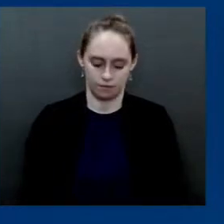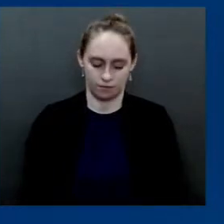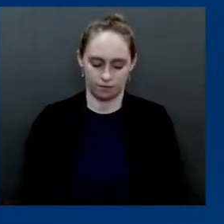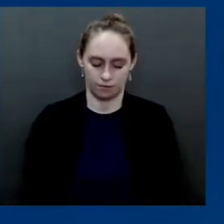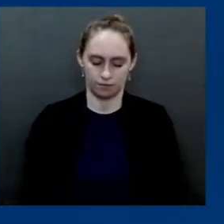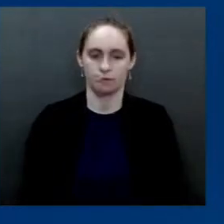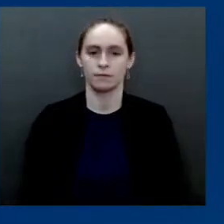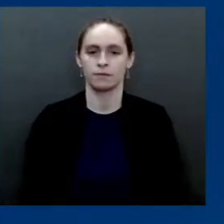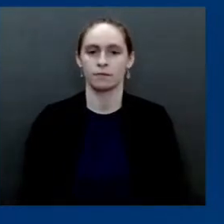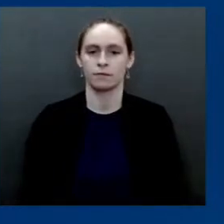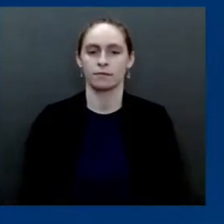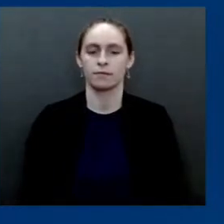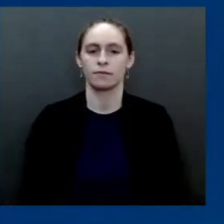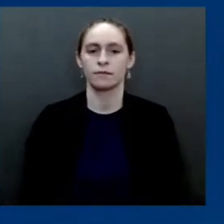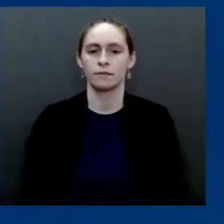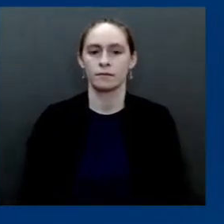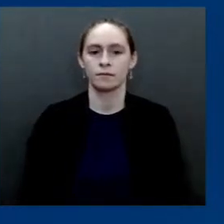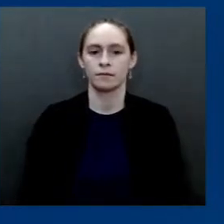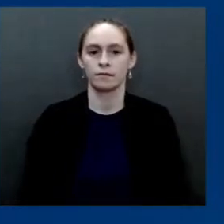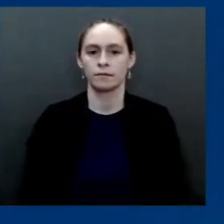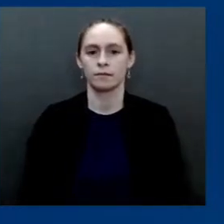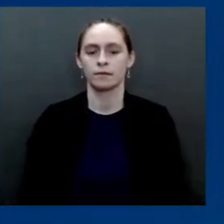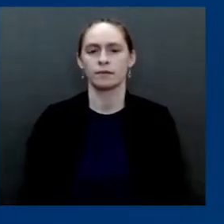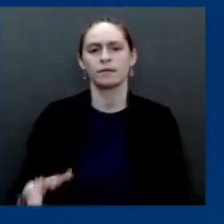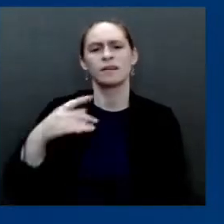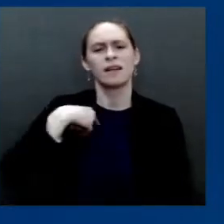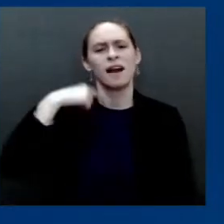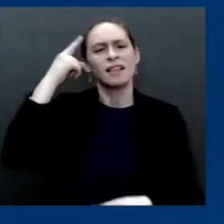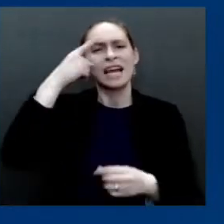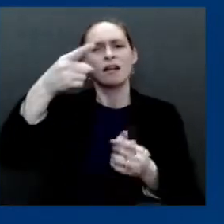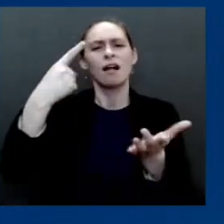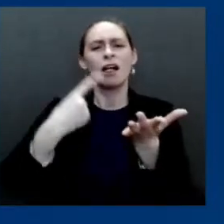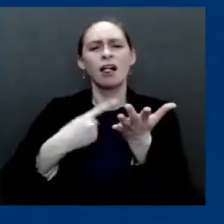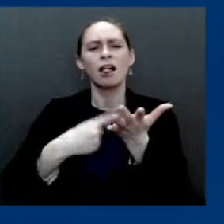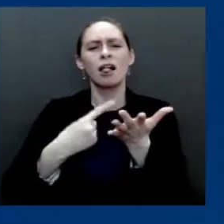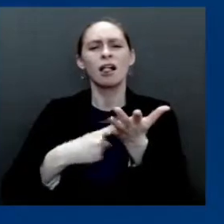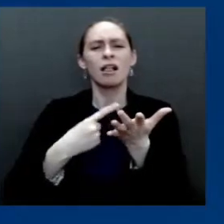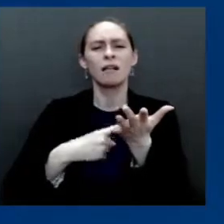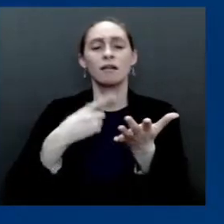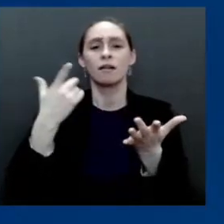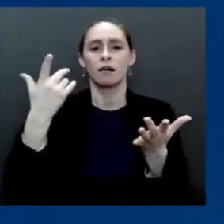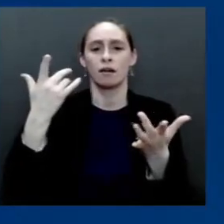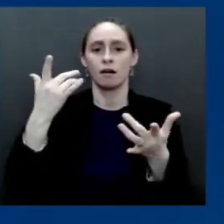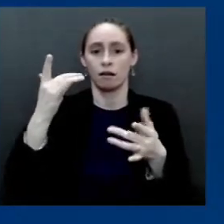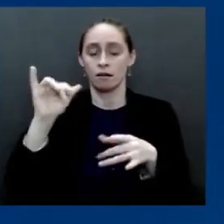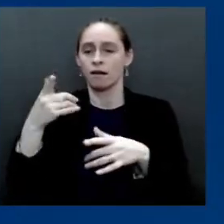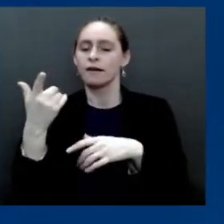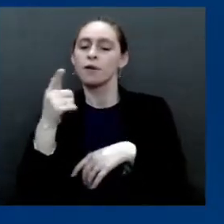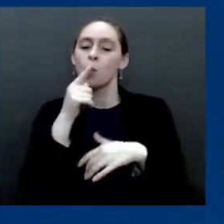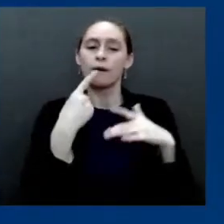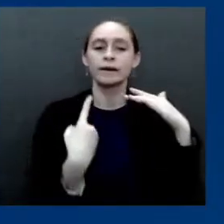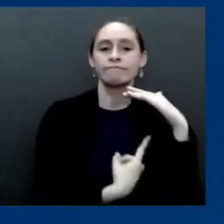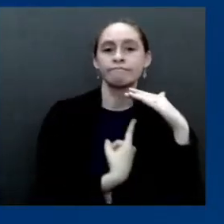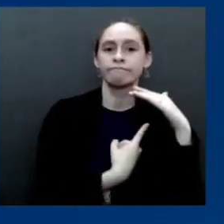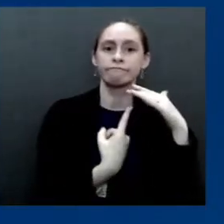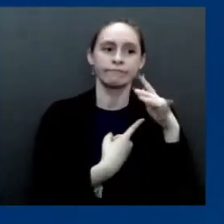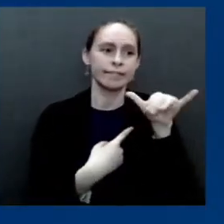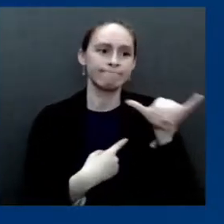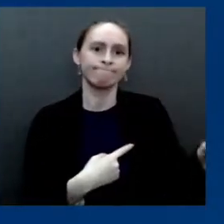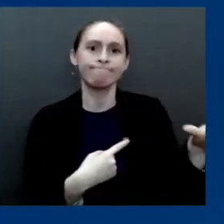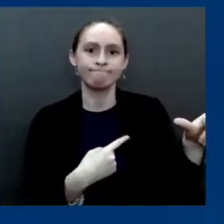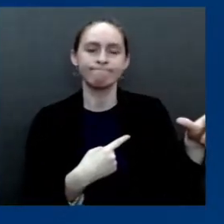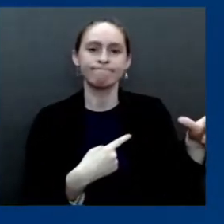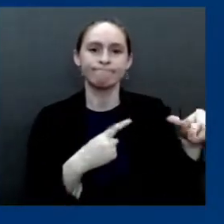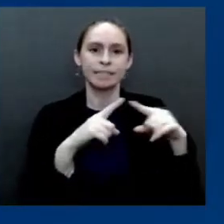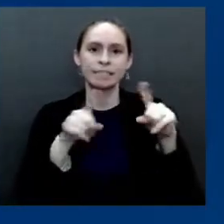rather than quarantine. And what we really do know is that the vast majority of your transmissible time is in those